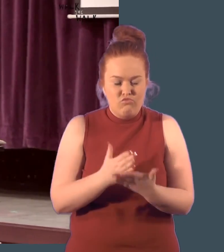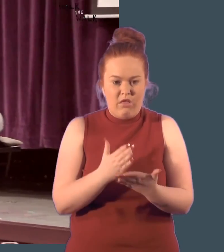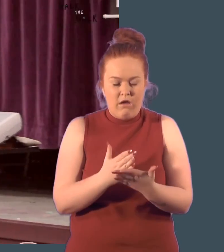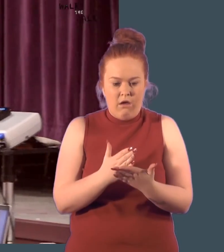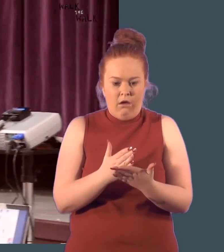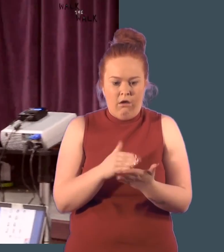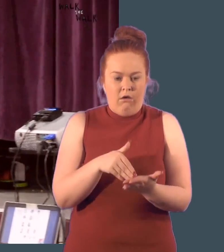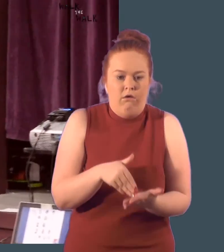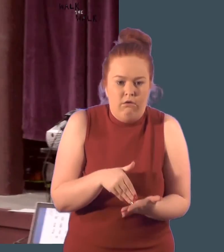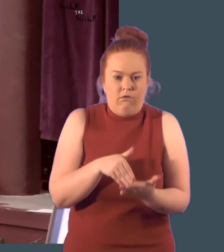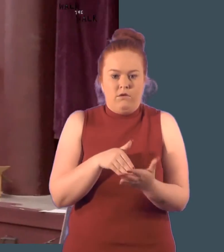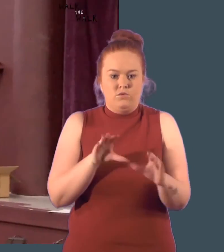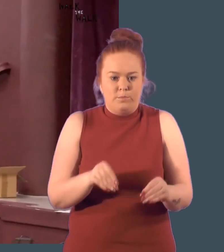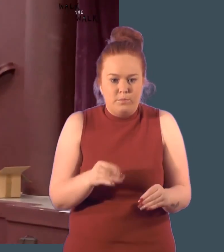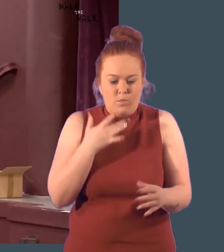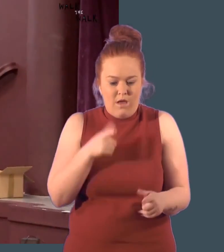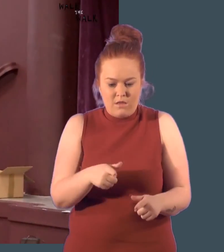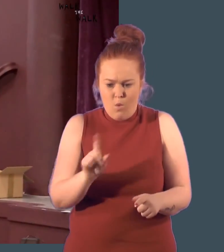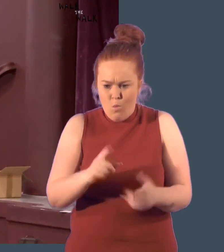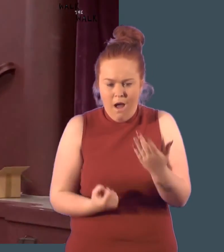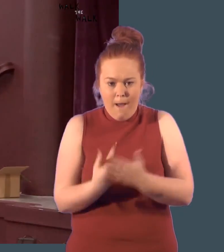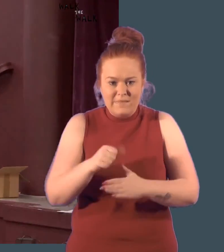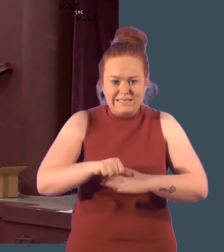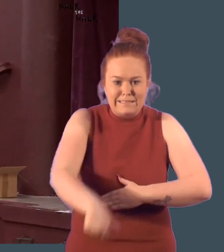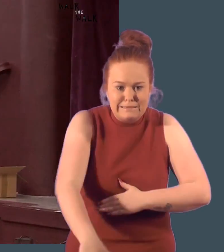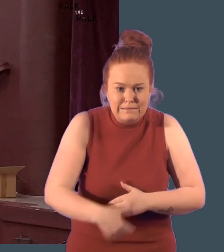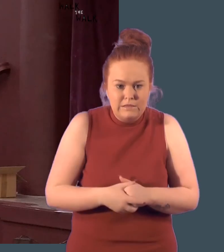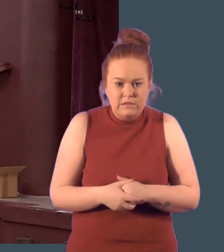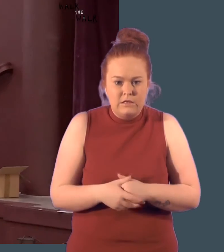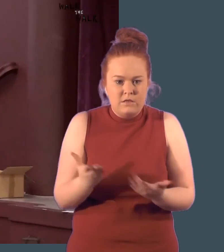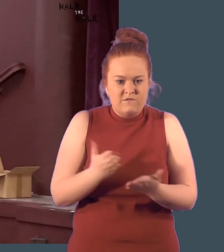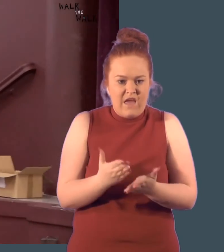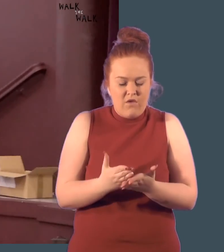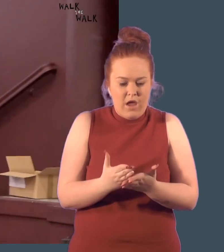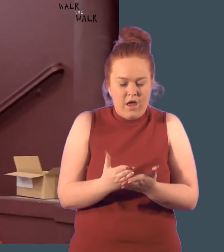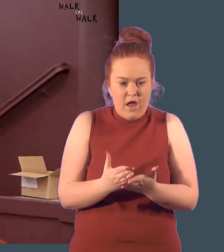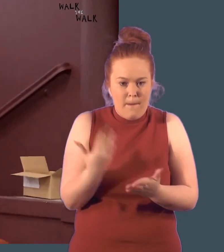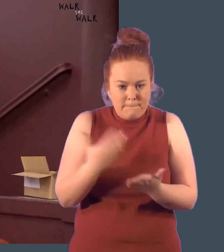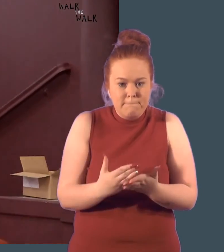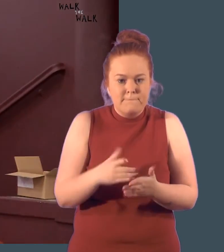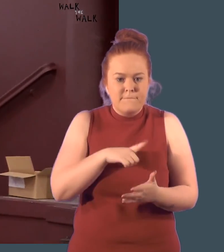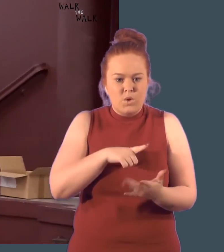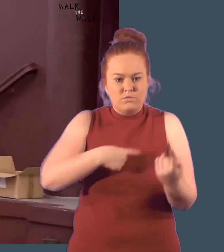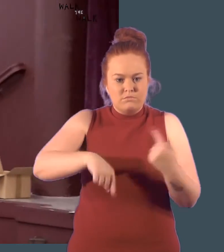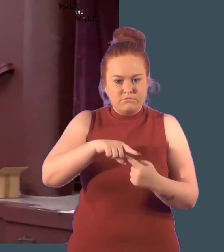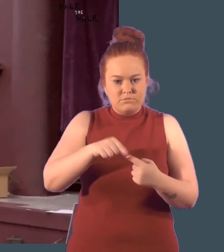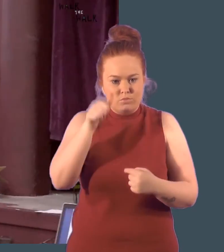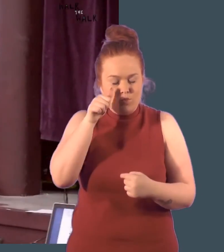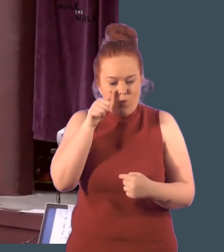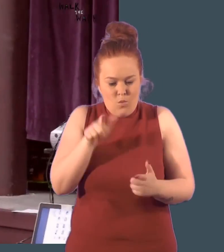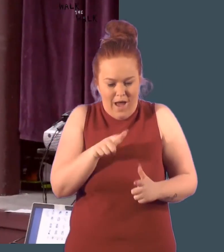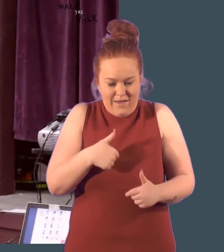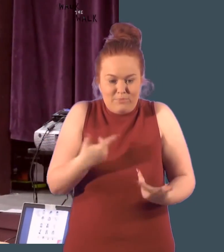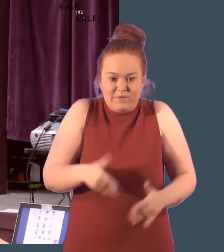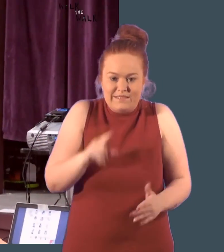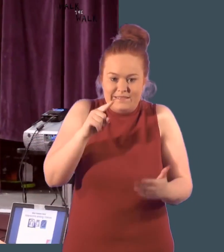It's a real cliffhanger when you get to that what happens next side of things, and that's very deliberate, and I want to kind of tell you a bit about why